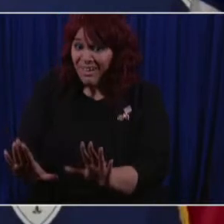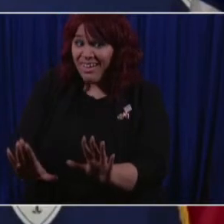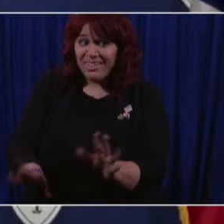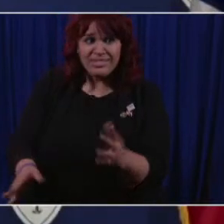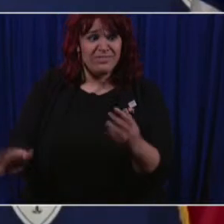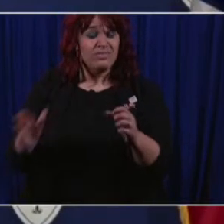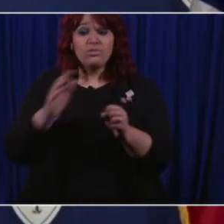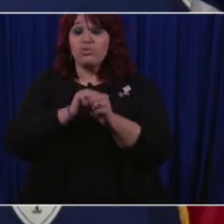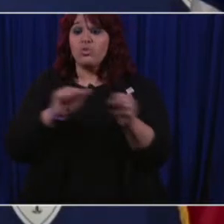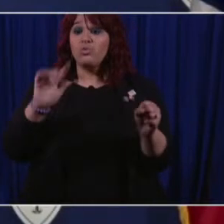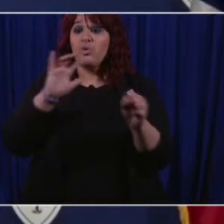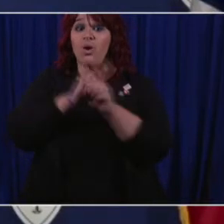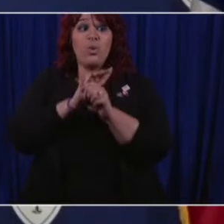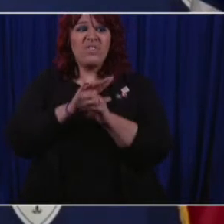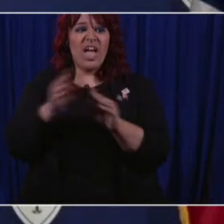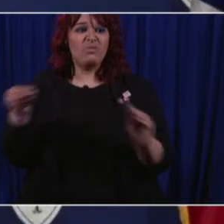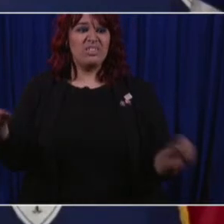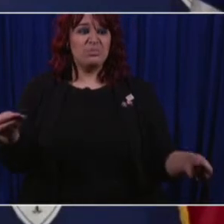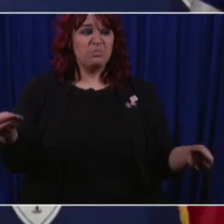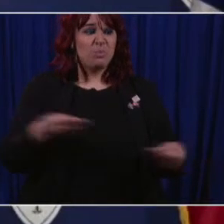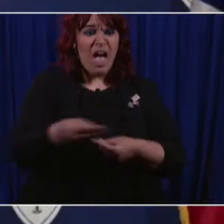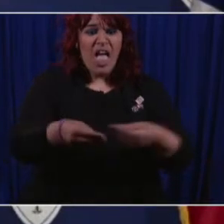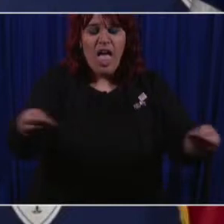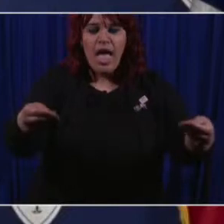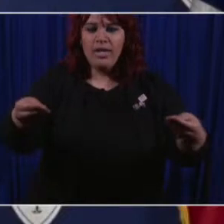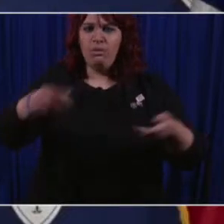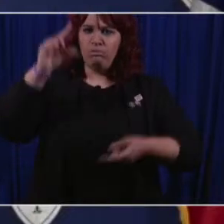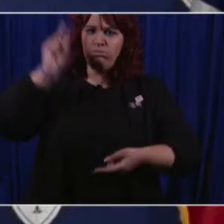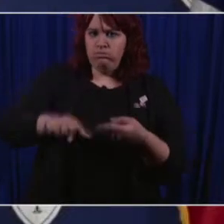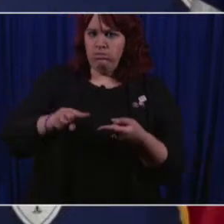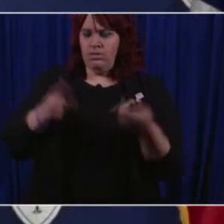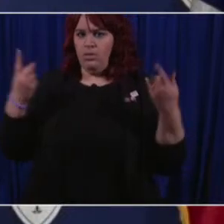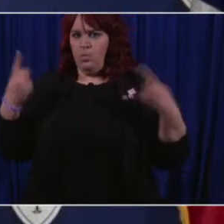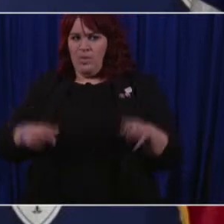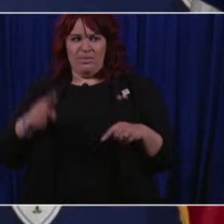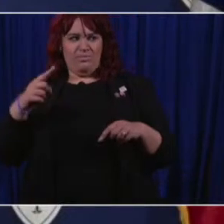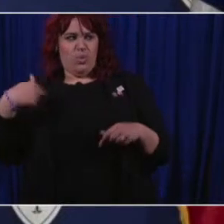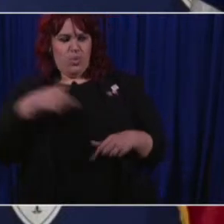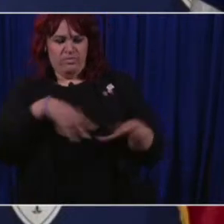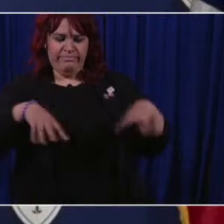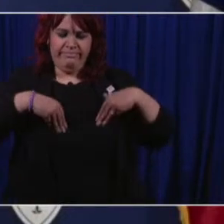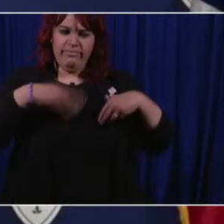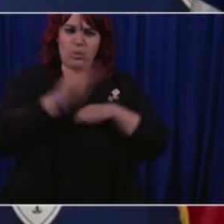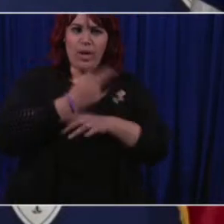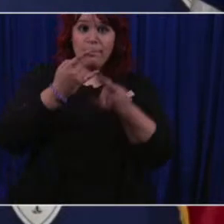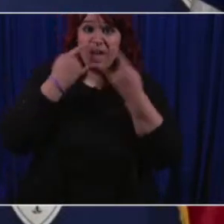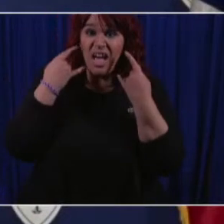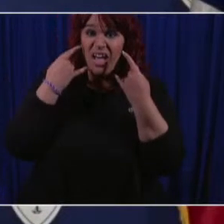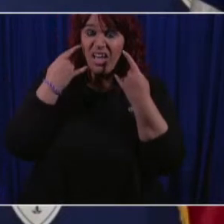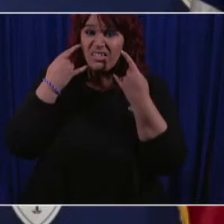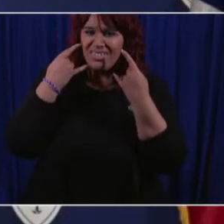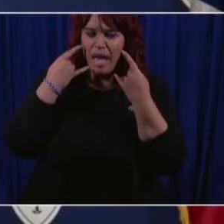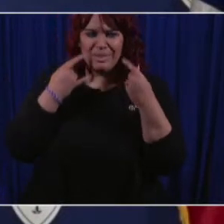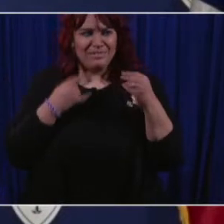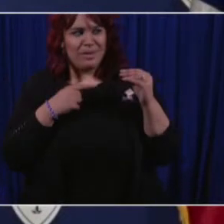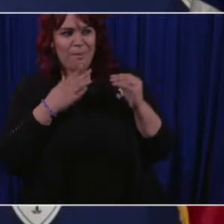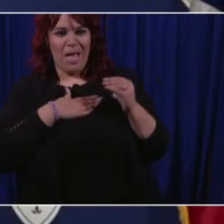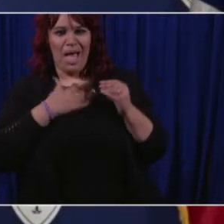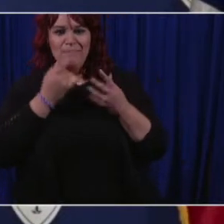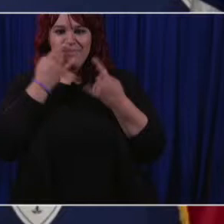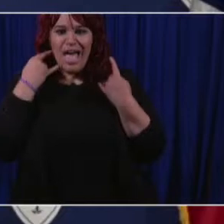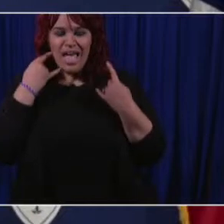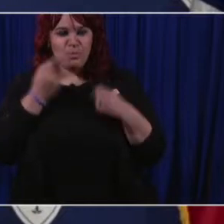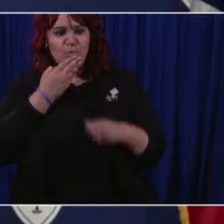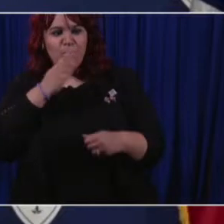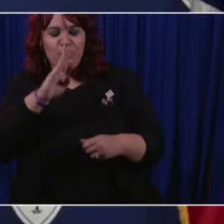they know they will protect us. And so what we've tried to do with the knowledge that we've achieved